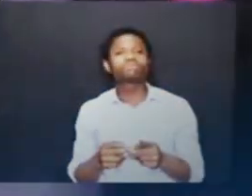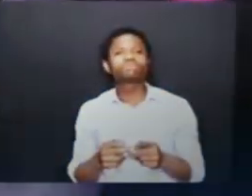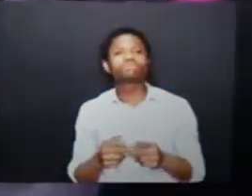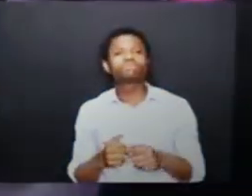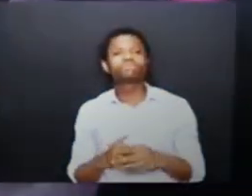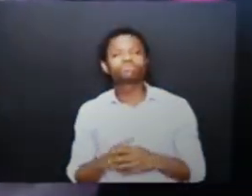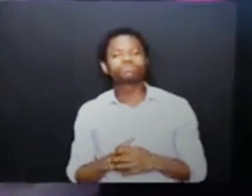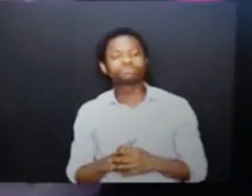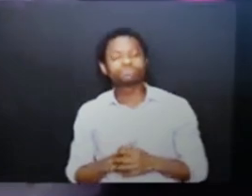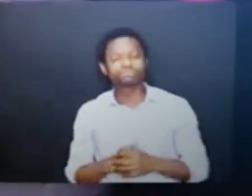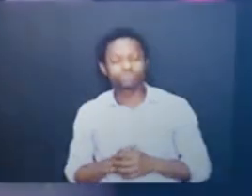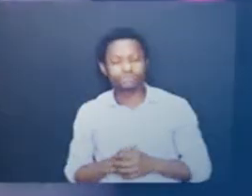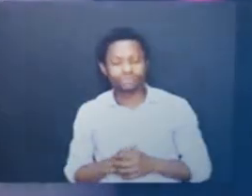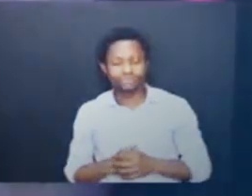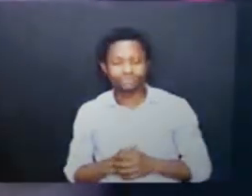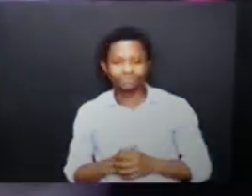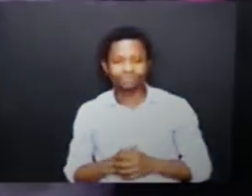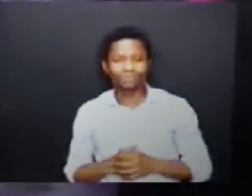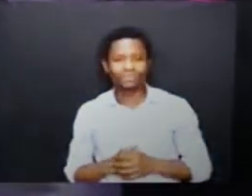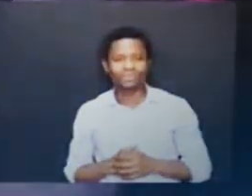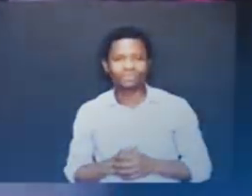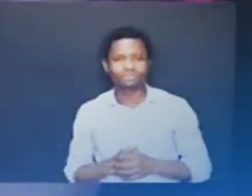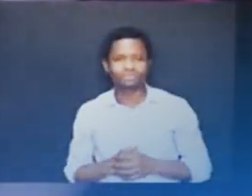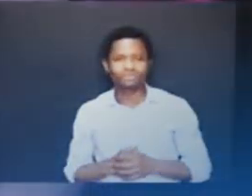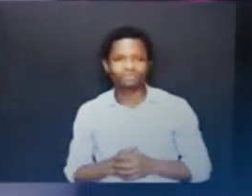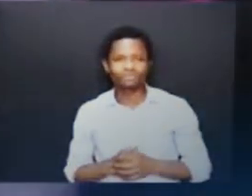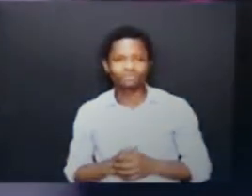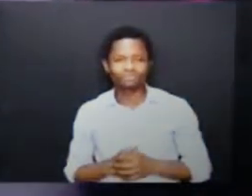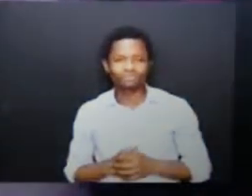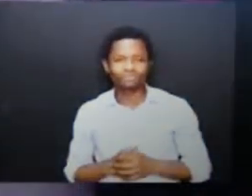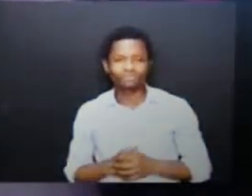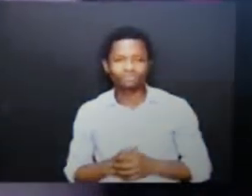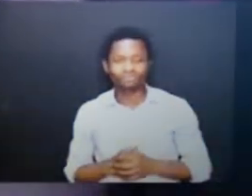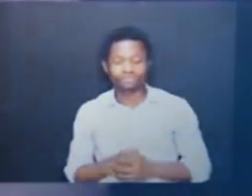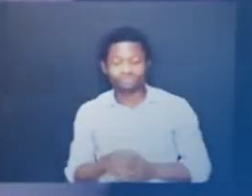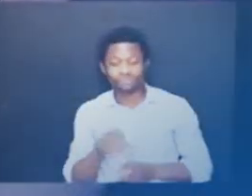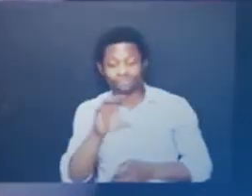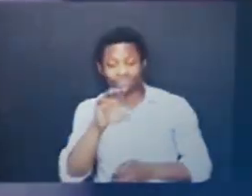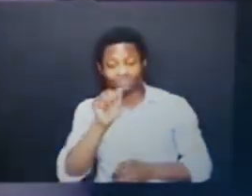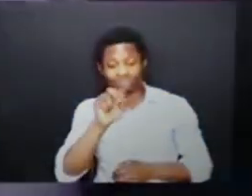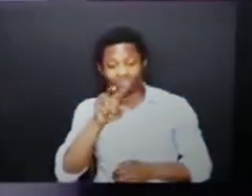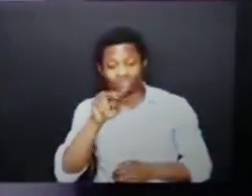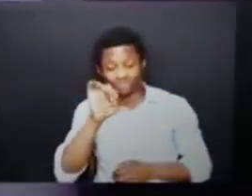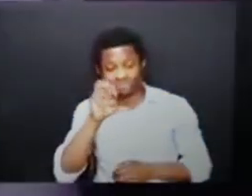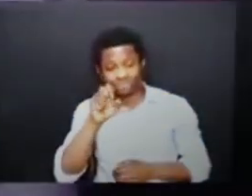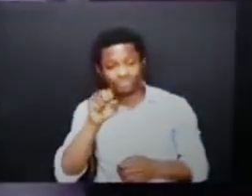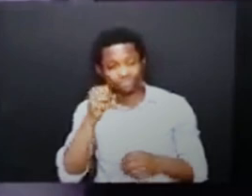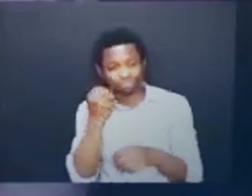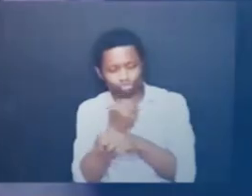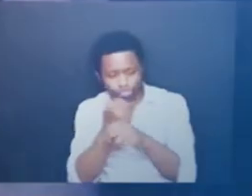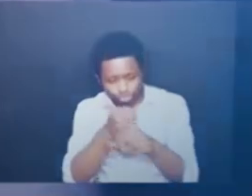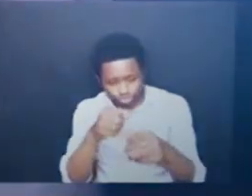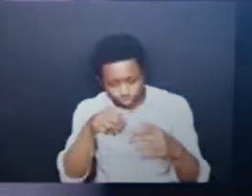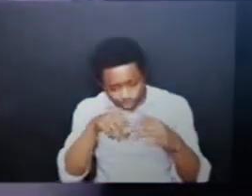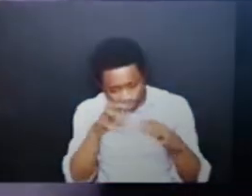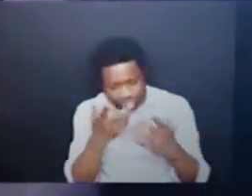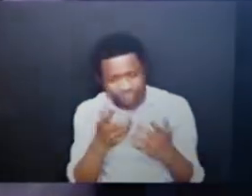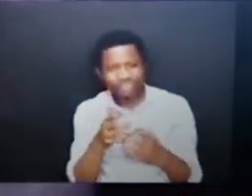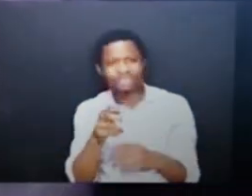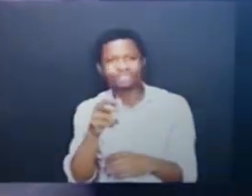ne abudain and ni huntabia fi. Now the caves and the clefts and